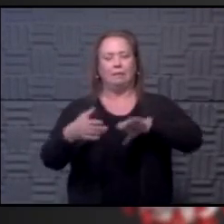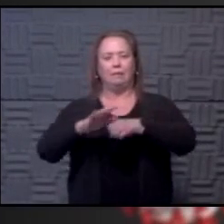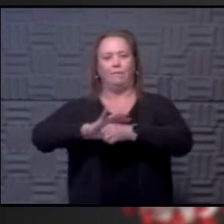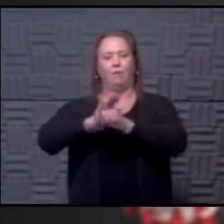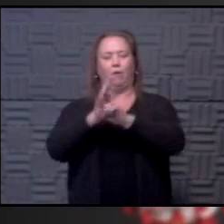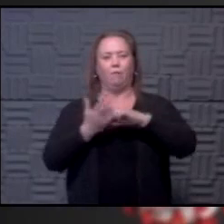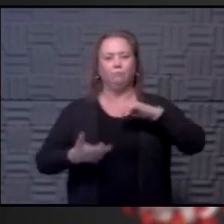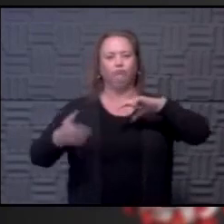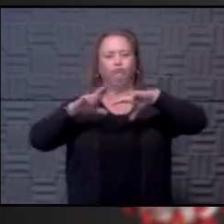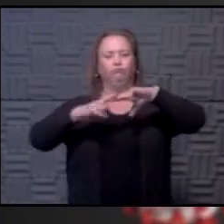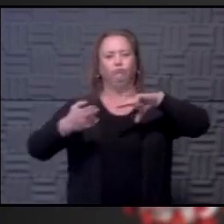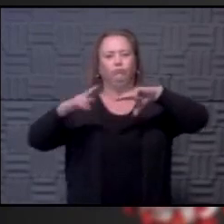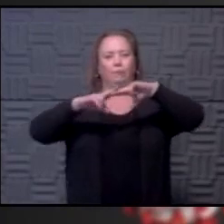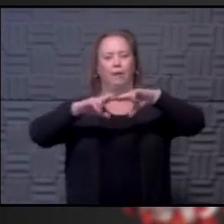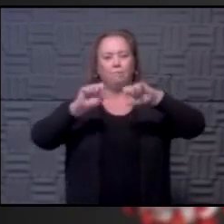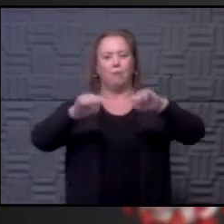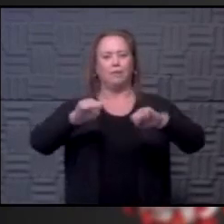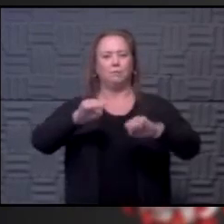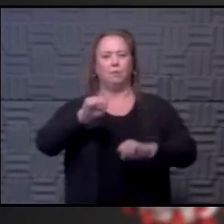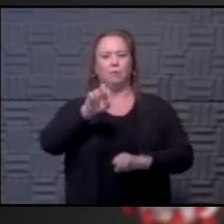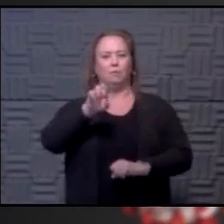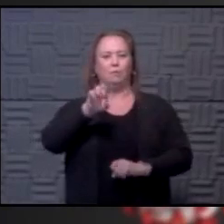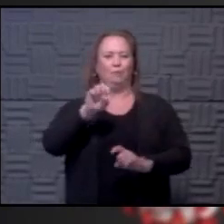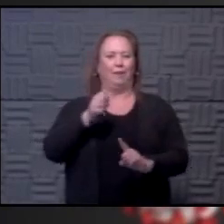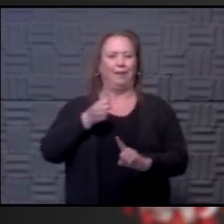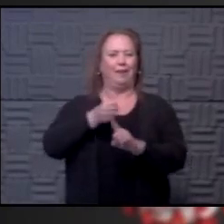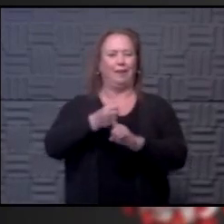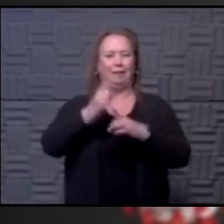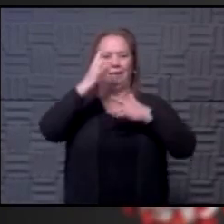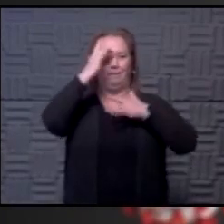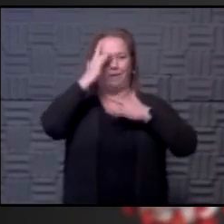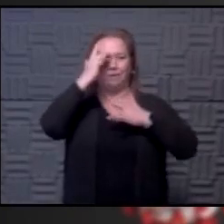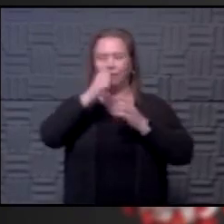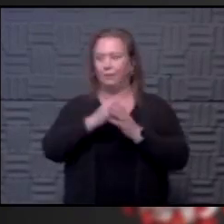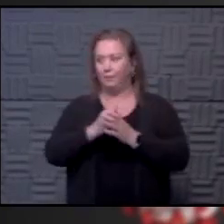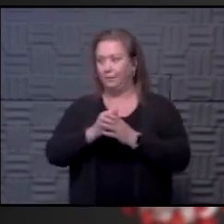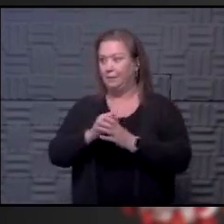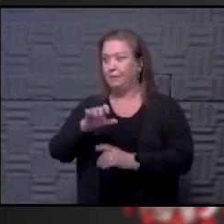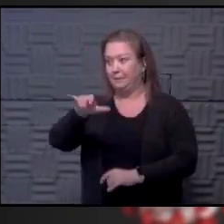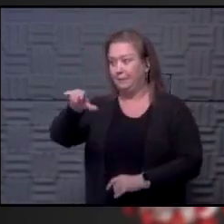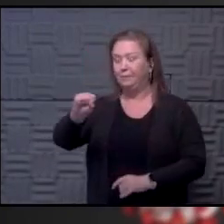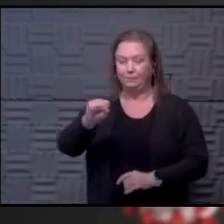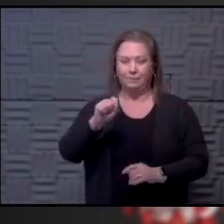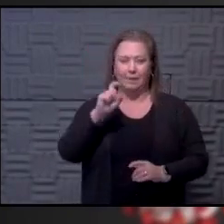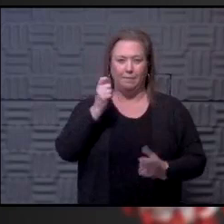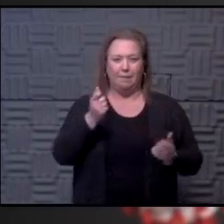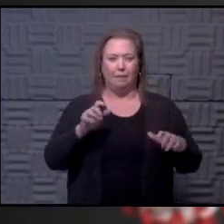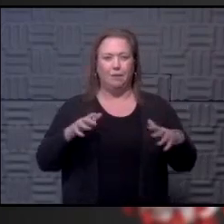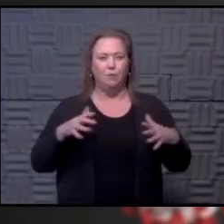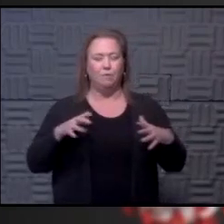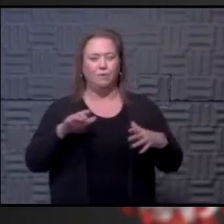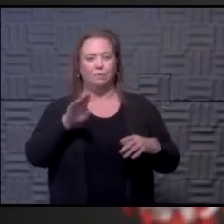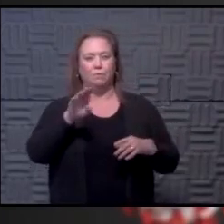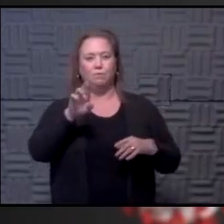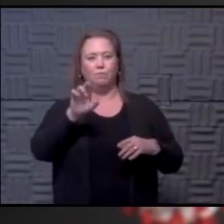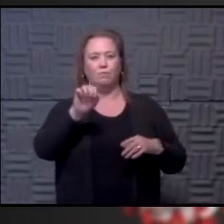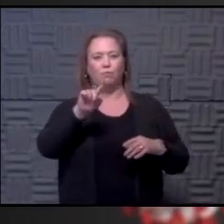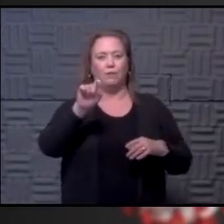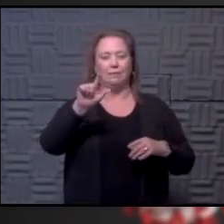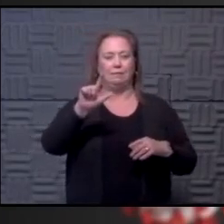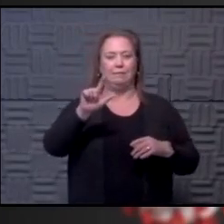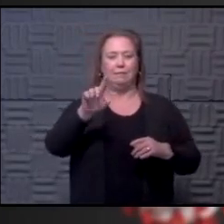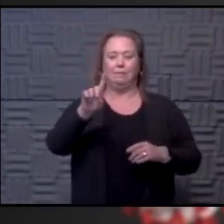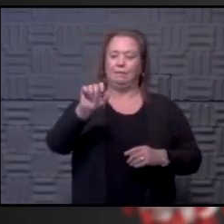that may cause reinfection. You know, I am a little nervous about this data coming out of Brazil. The problem is, when I've read it,